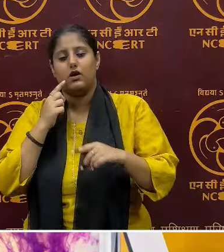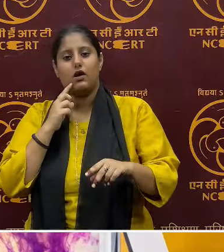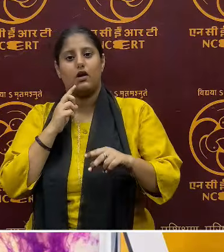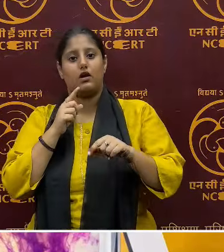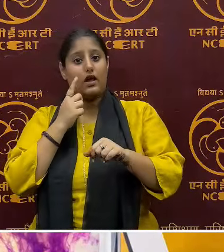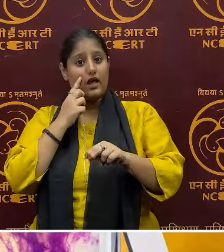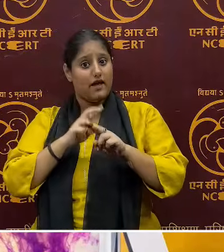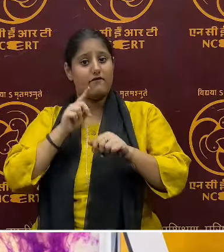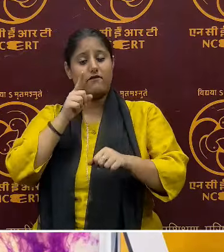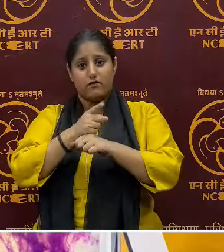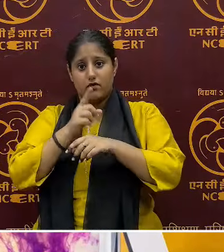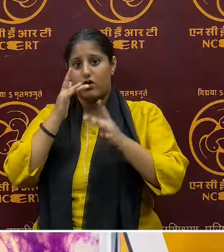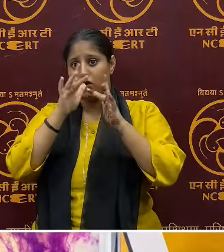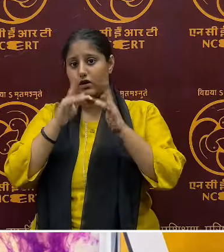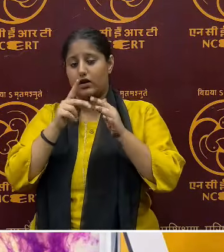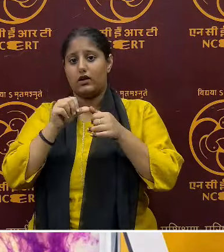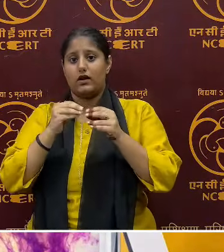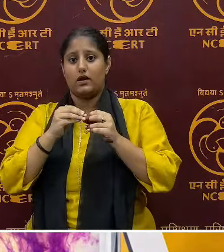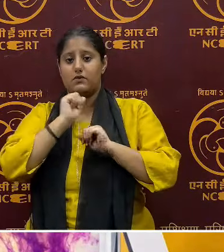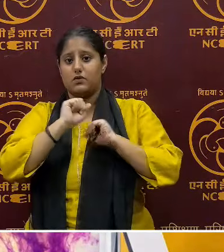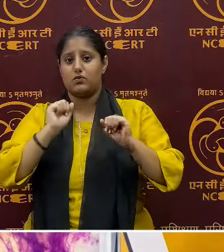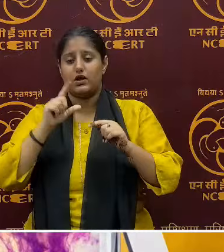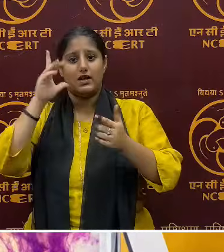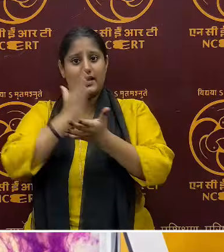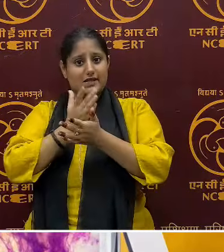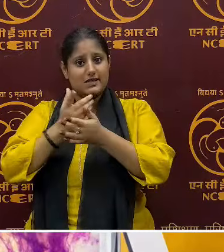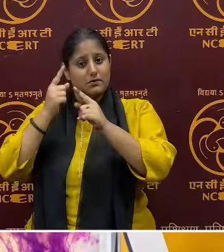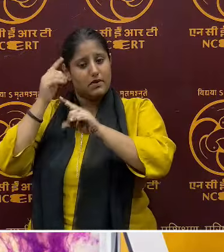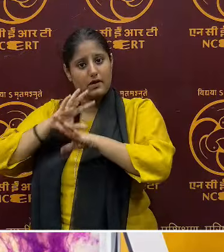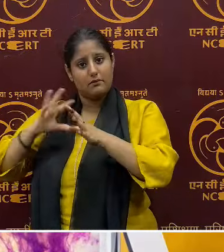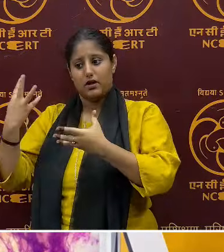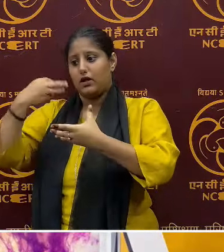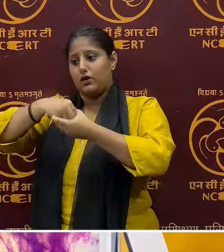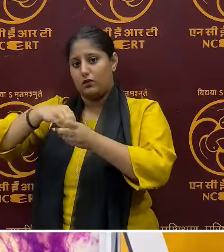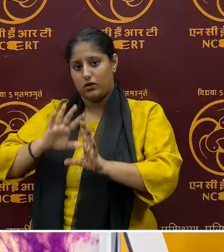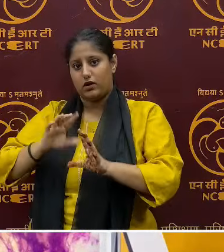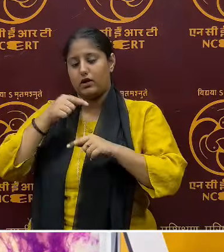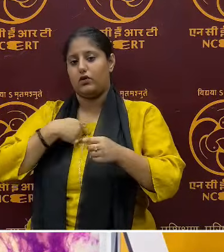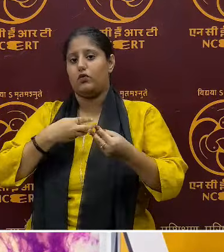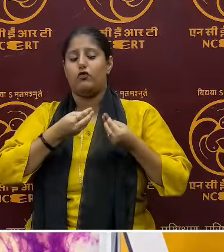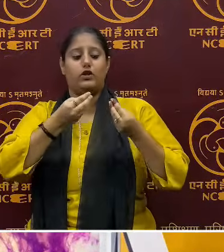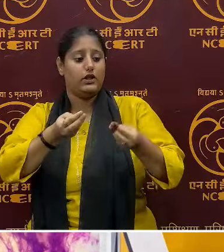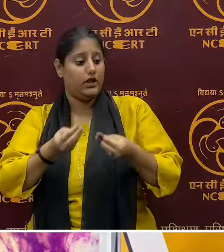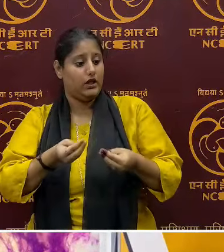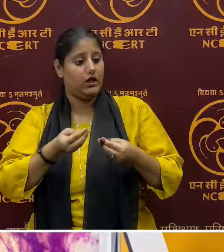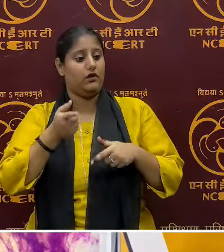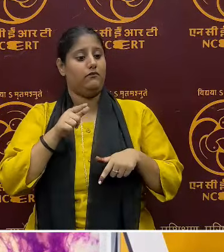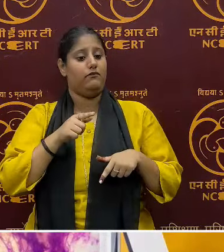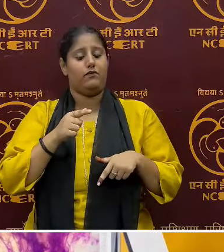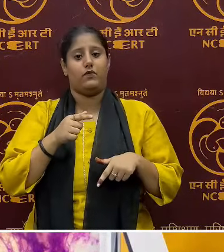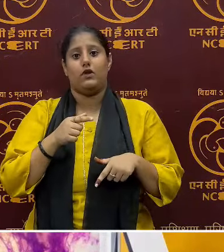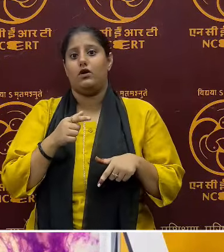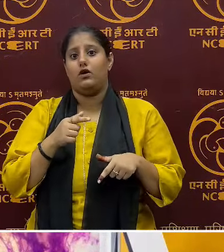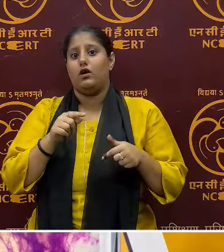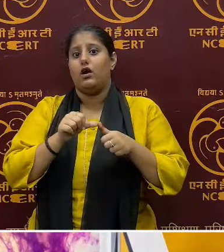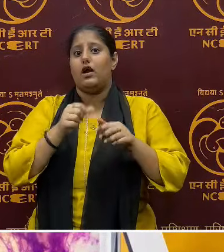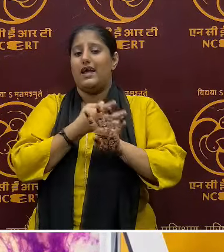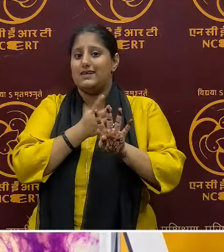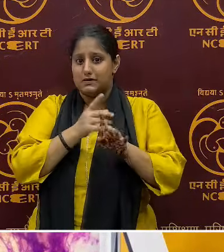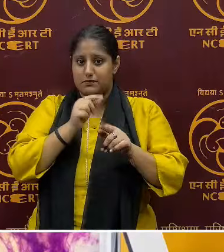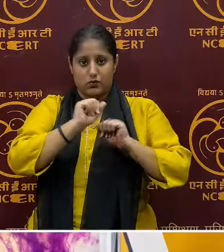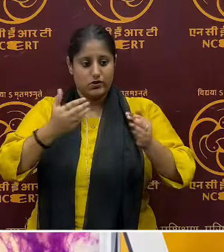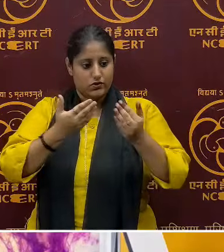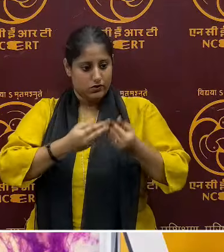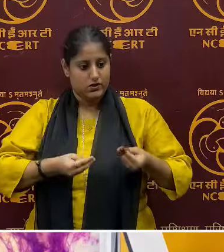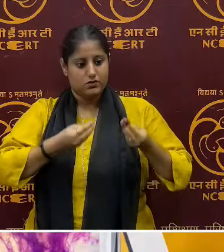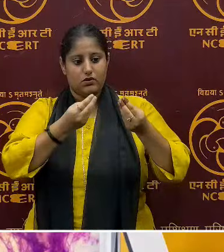integrate these virtual labs into their lesson plans and they can provide as in the form of assignments to the students